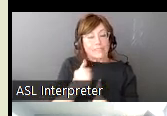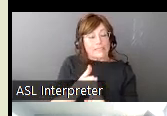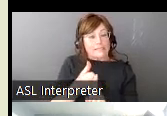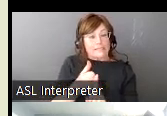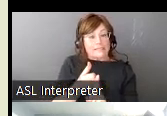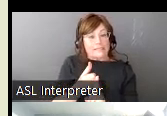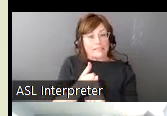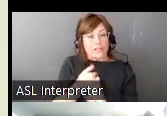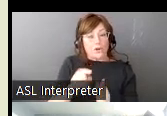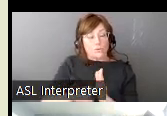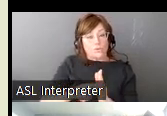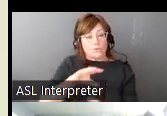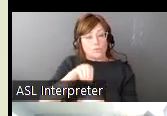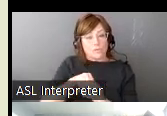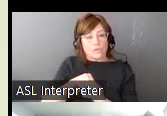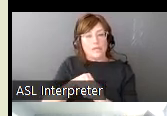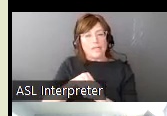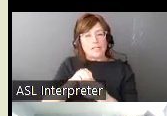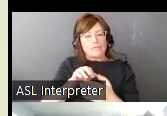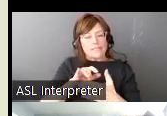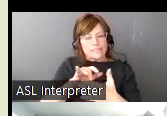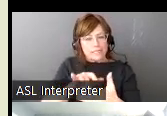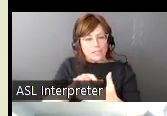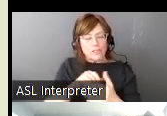humor studies, political economy